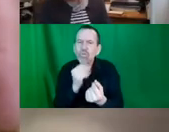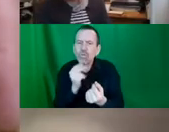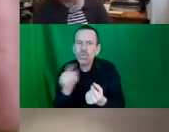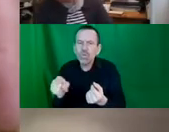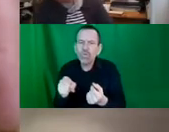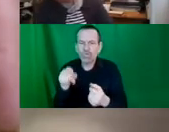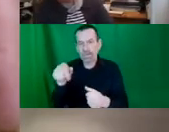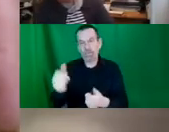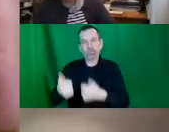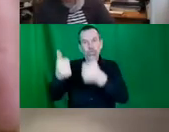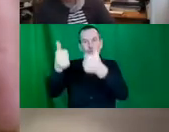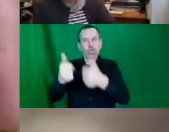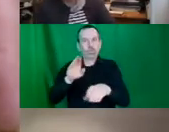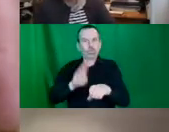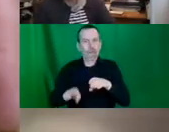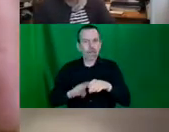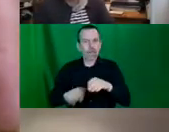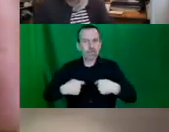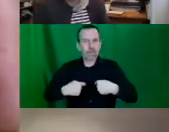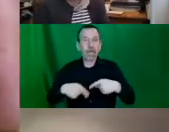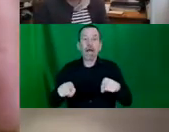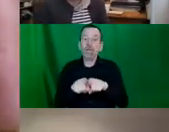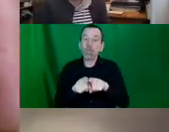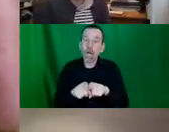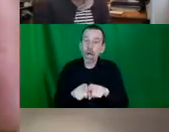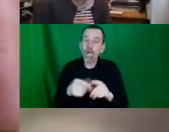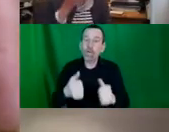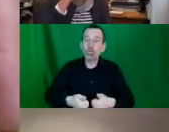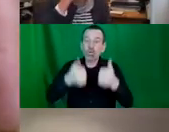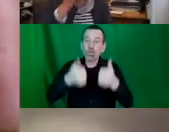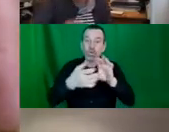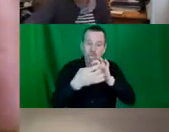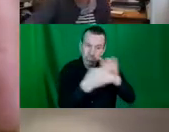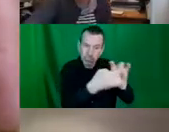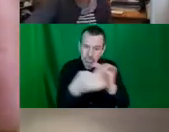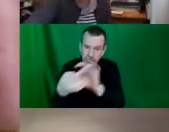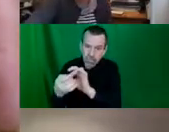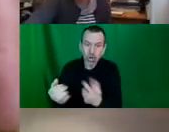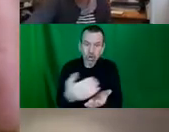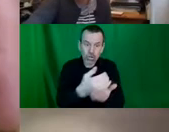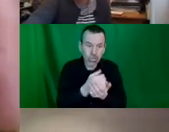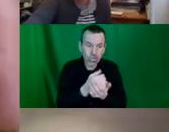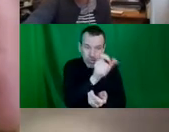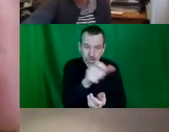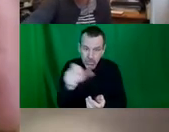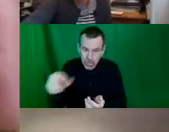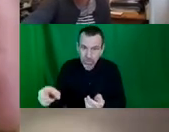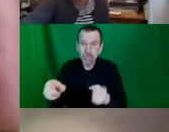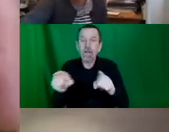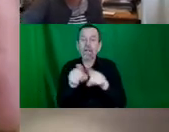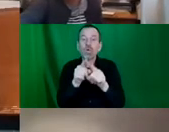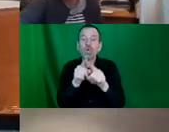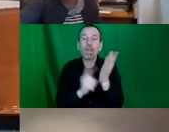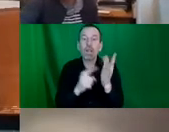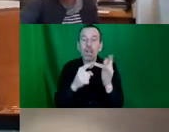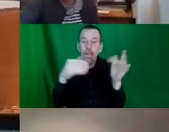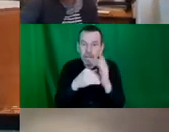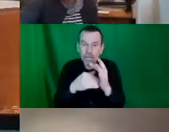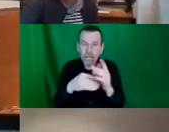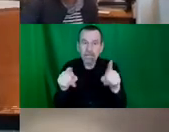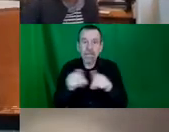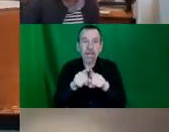was also an opportunity to collaborate, not just with conservators in my team, but with textile conservators, Liz Rose and Emma.